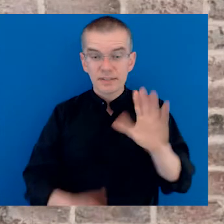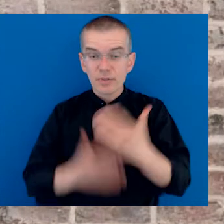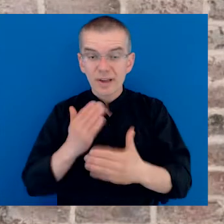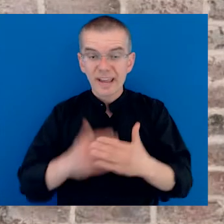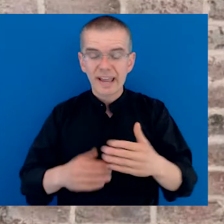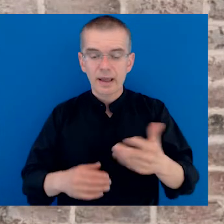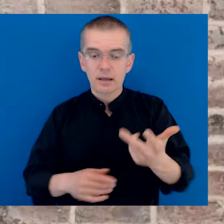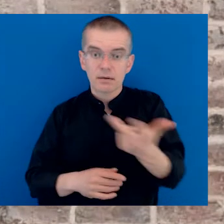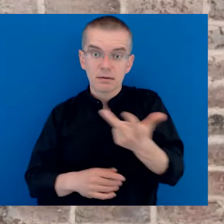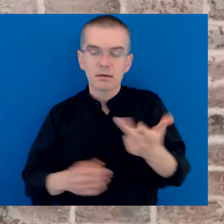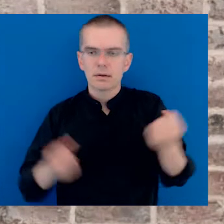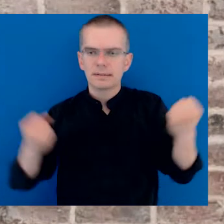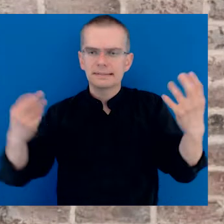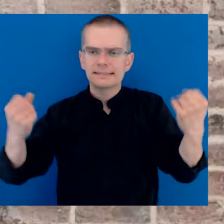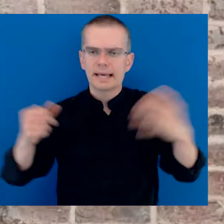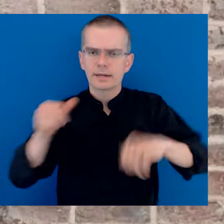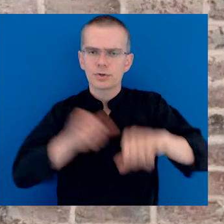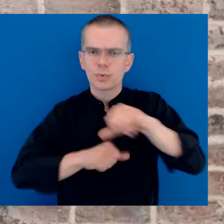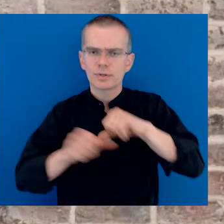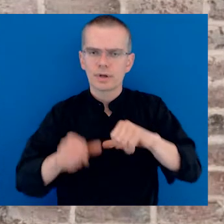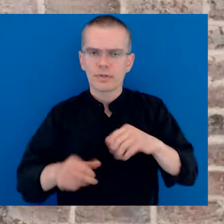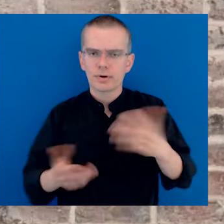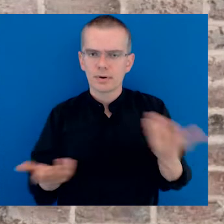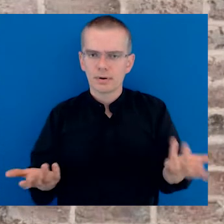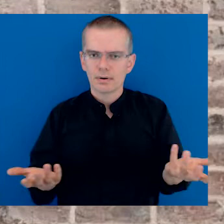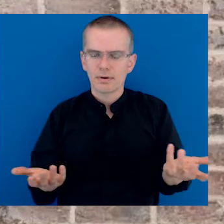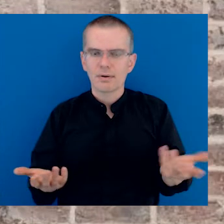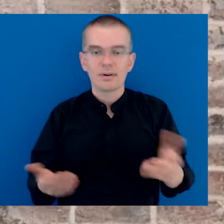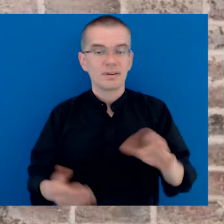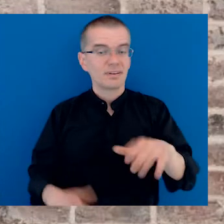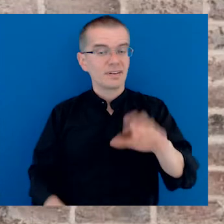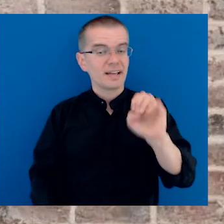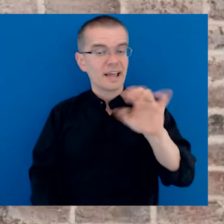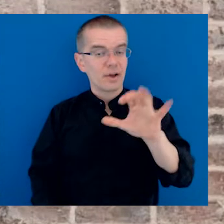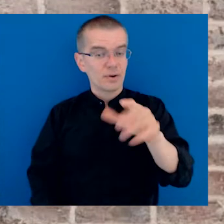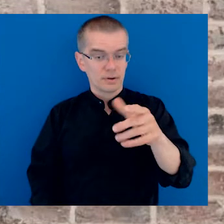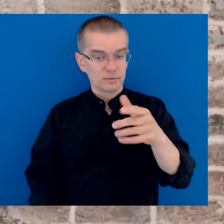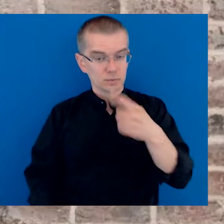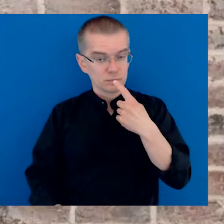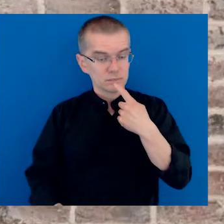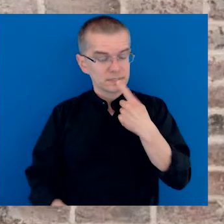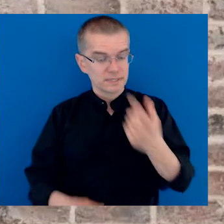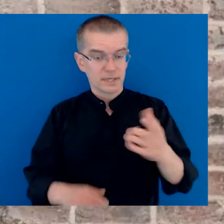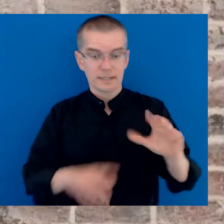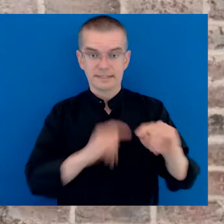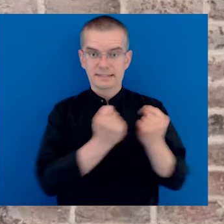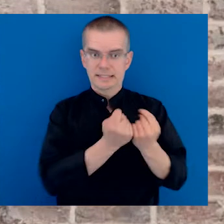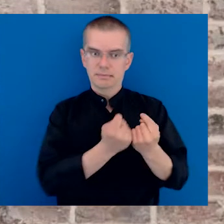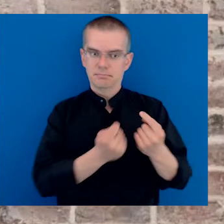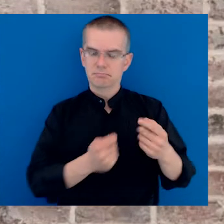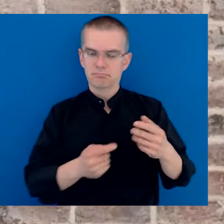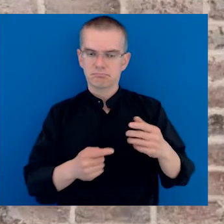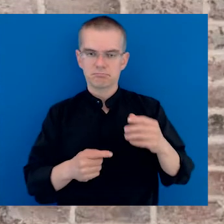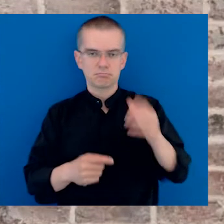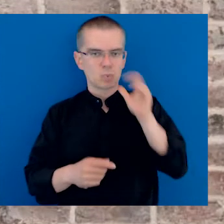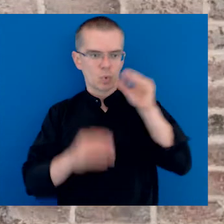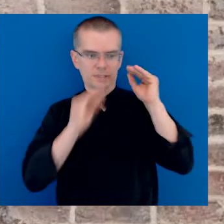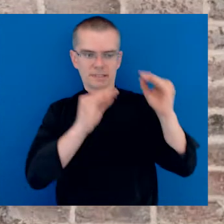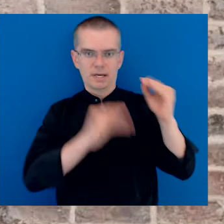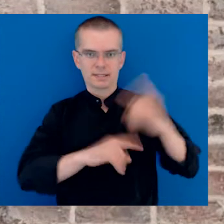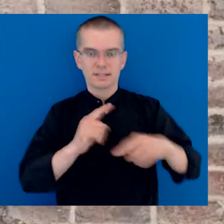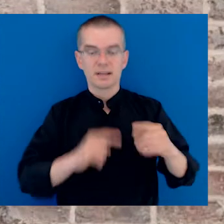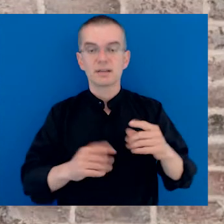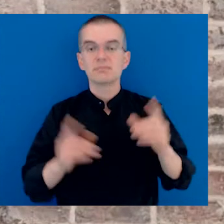other. Now, as Eric, you pointed out, he taught his teammates to sign. And when they would get together in later years, they